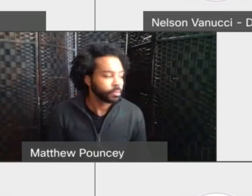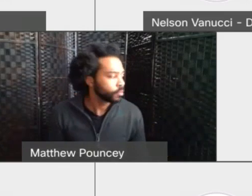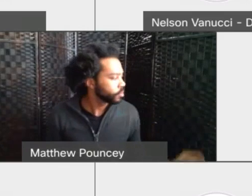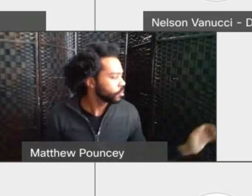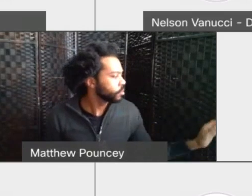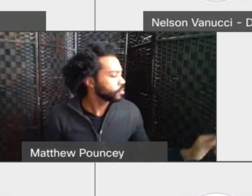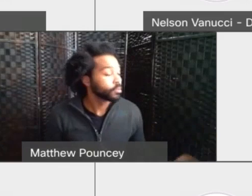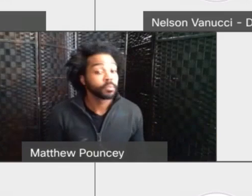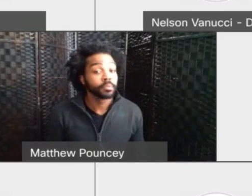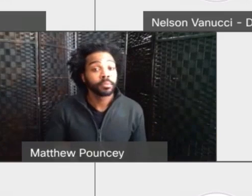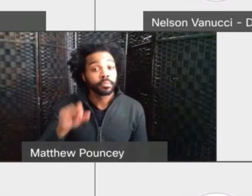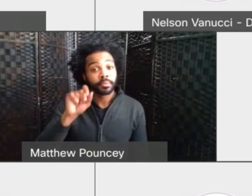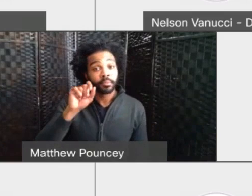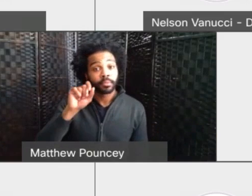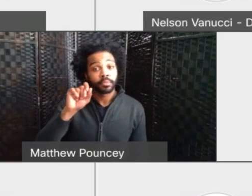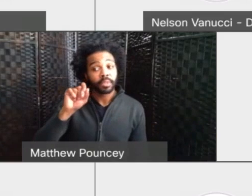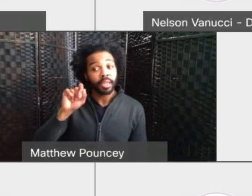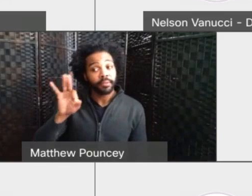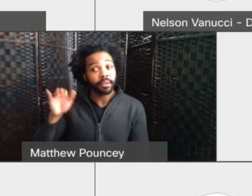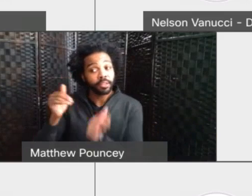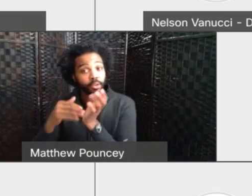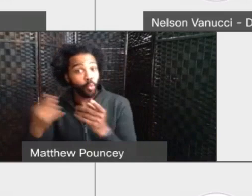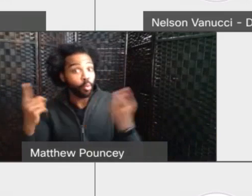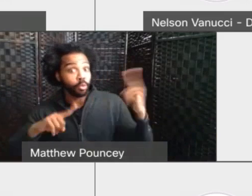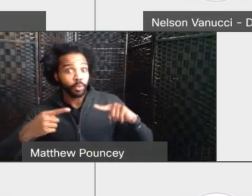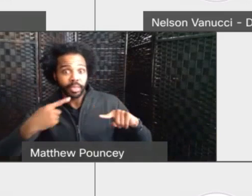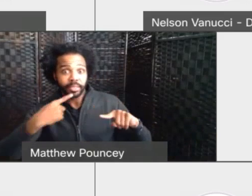Whether a healthcare provider would say that or not, I can't say.